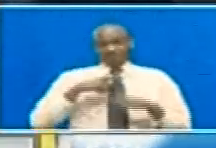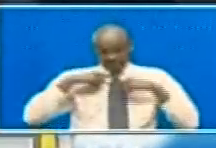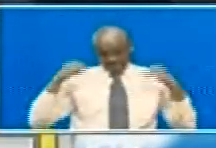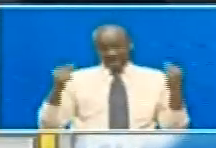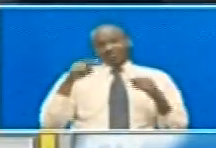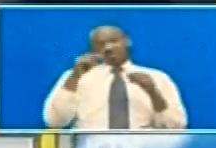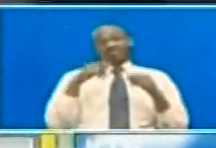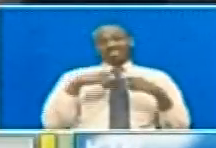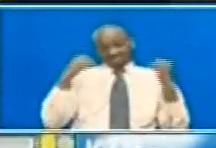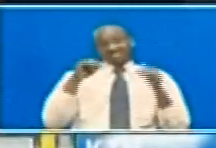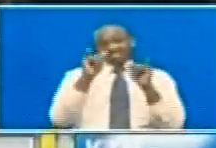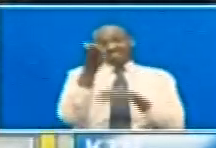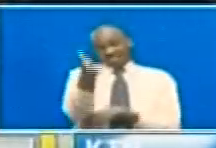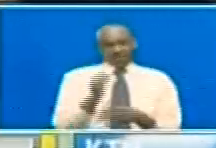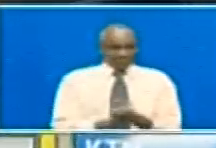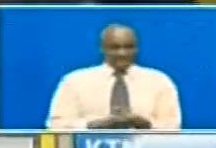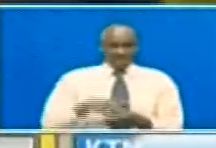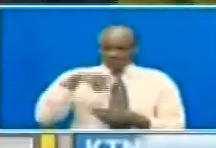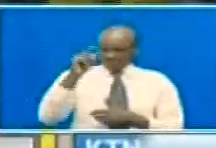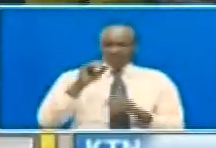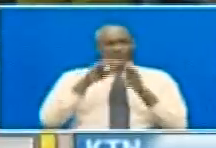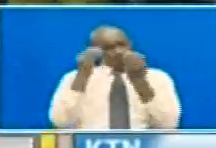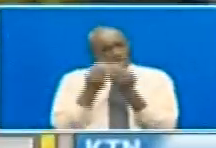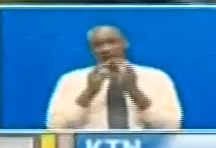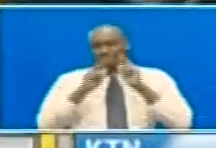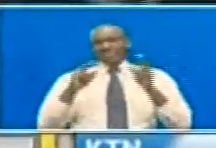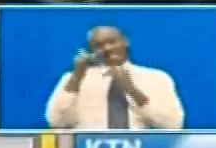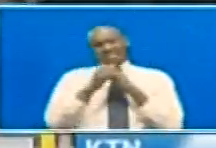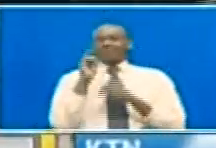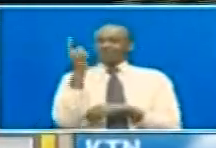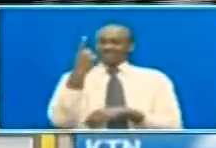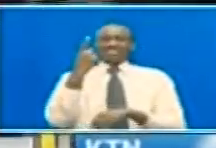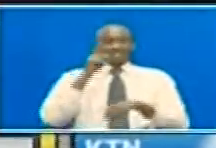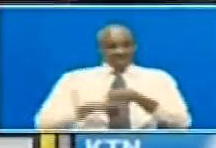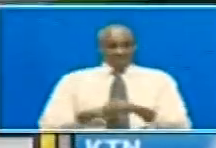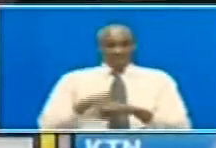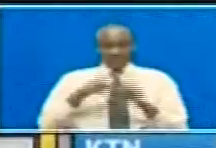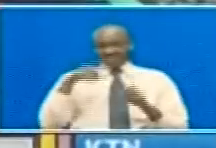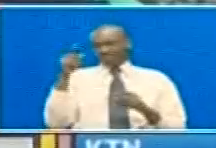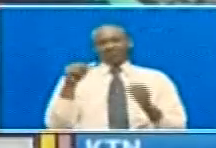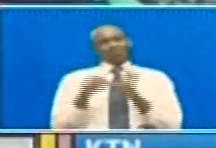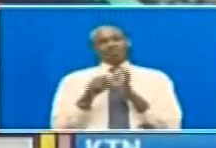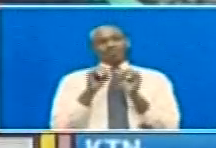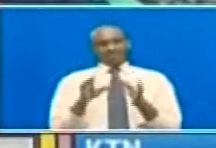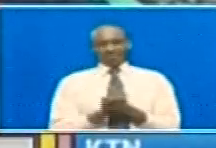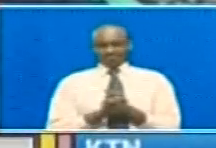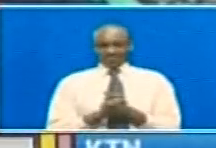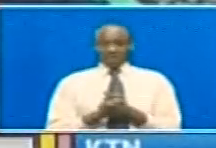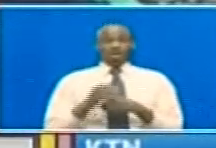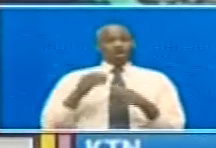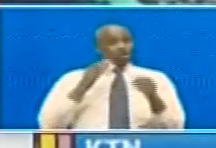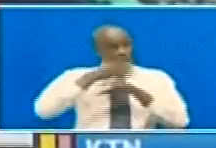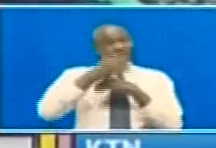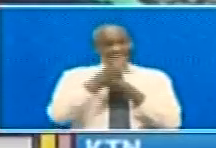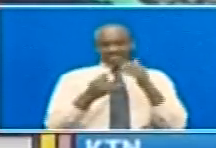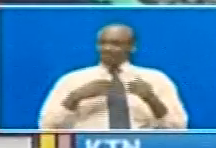Kenya's hopes for a title. Karoki is in the world cross country team for the first time, but this does not bother him. Cross country huwa inanifefa